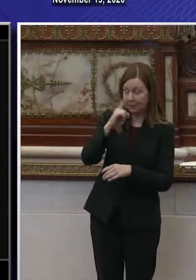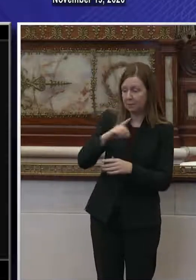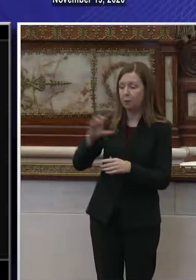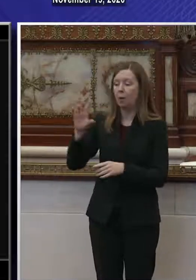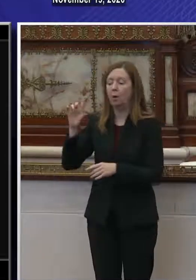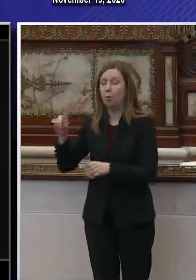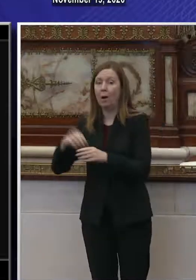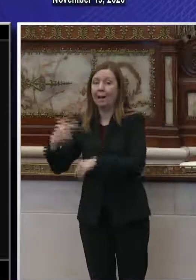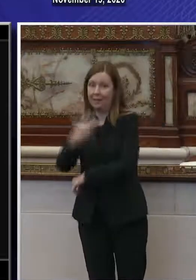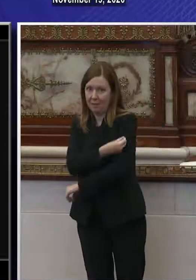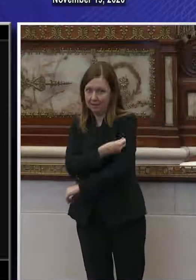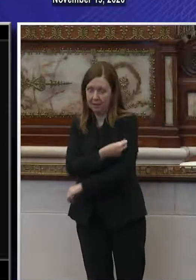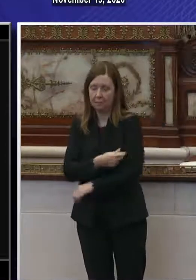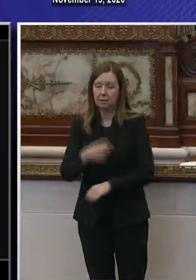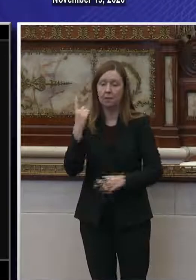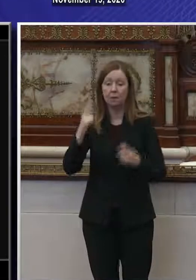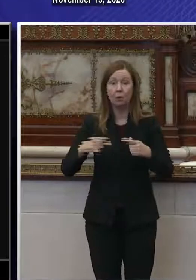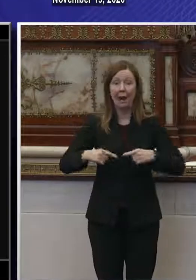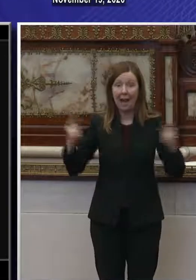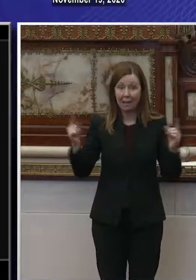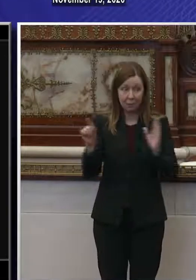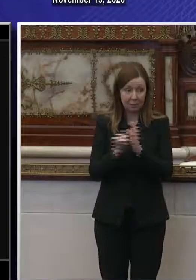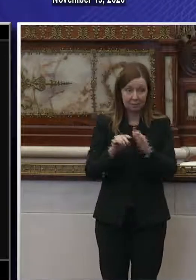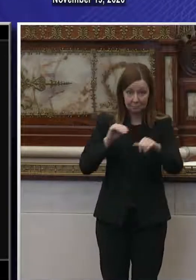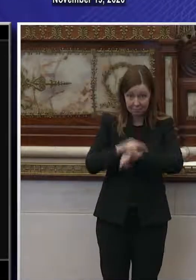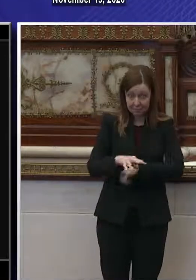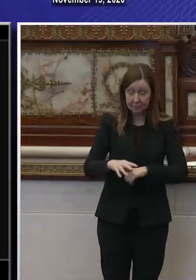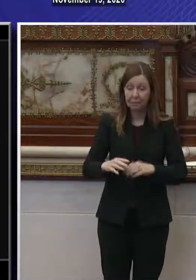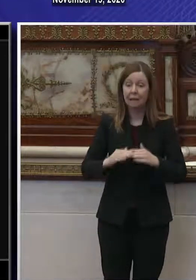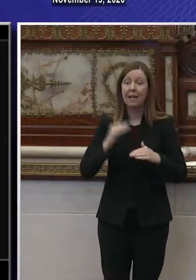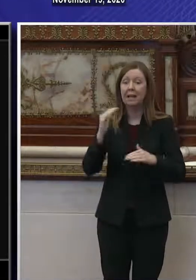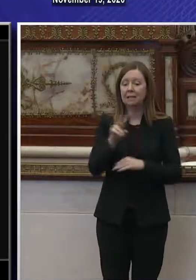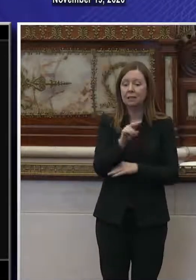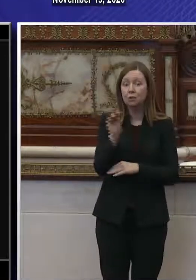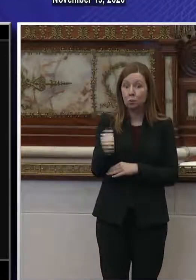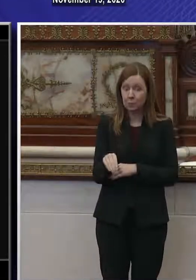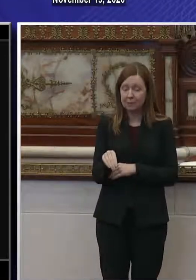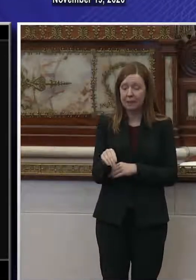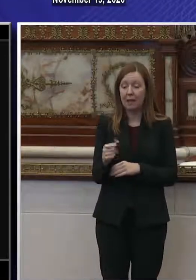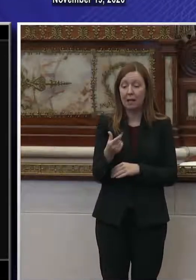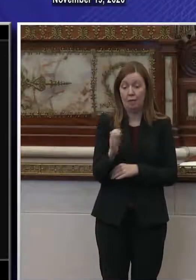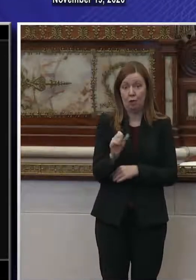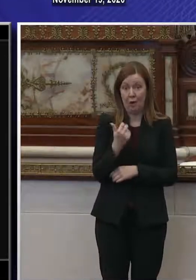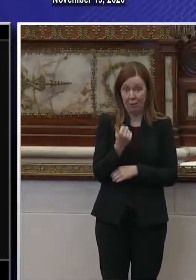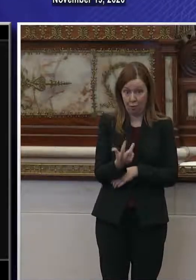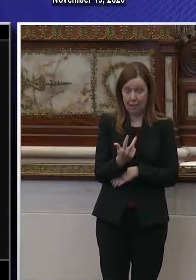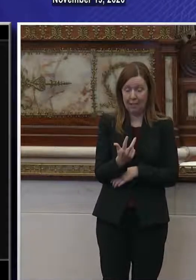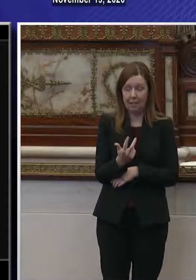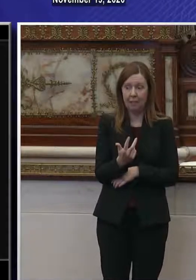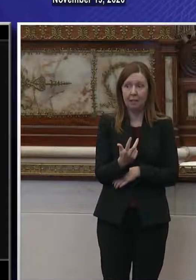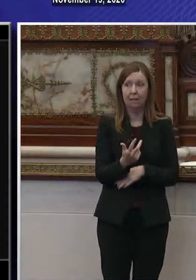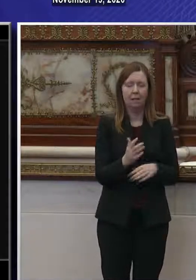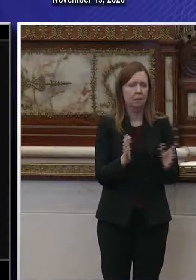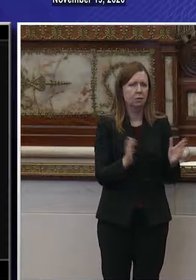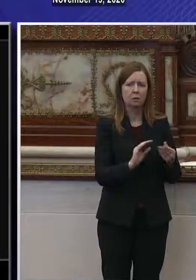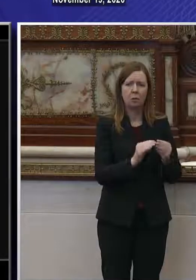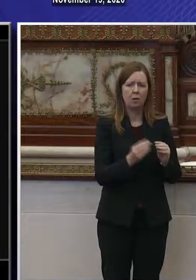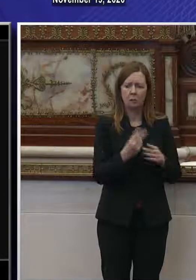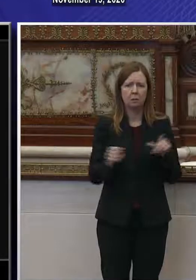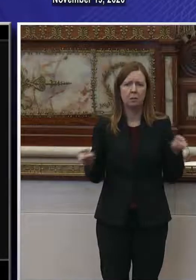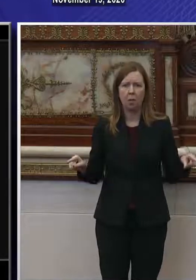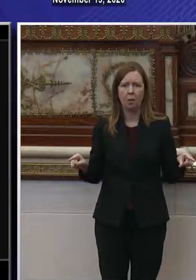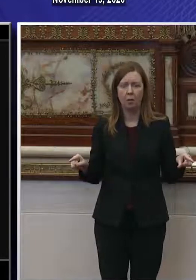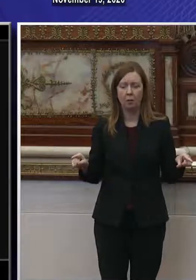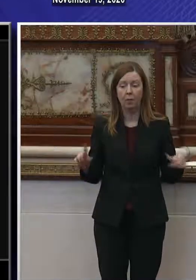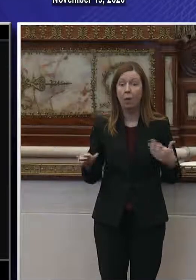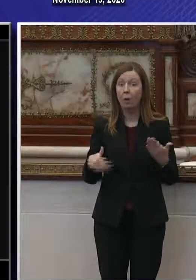the vaccine. For adverse reactions exceeding 2% of grade 3, there were only small numbers in both, and